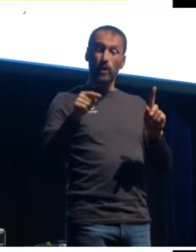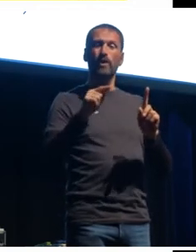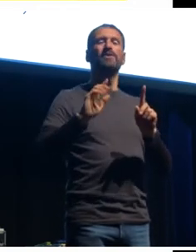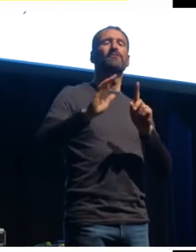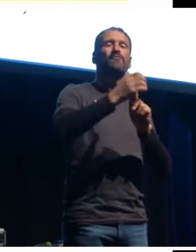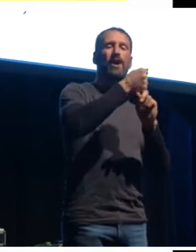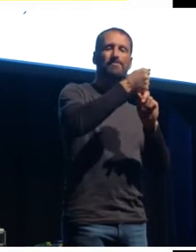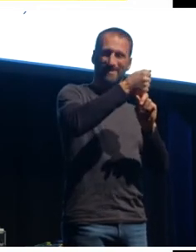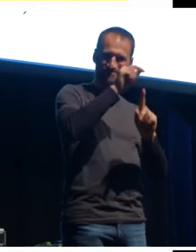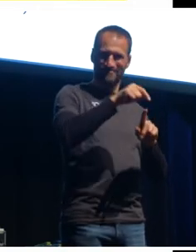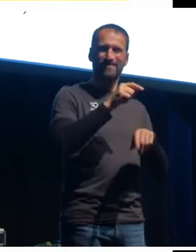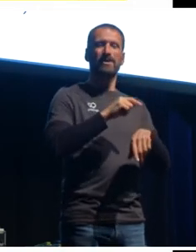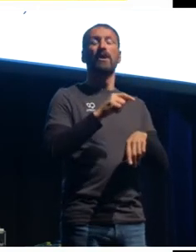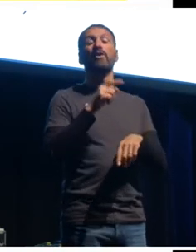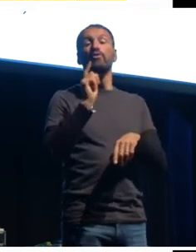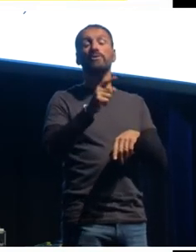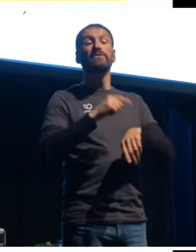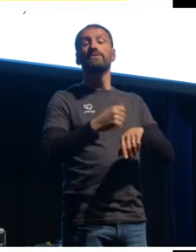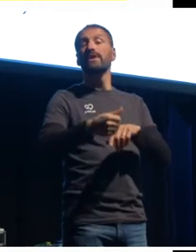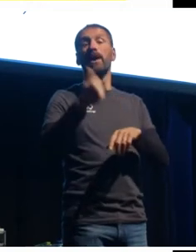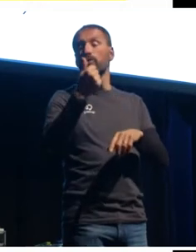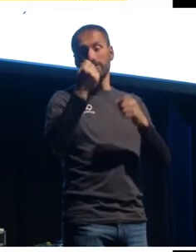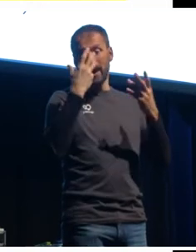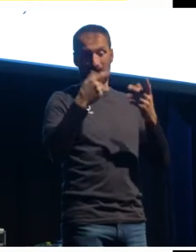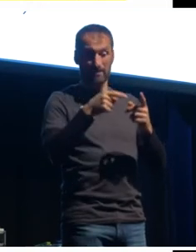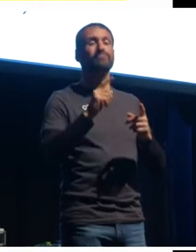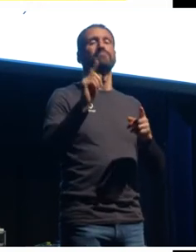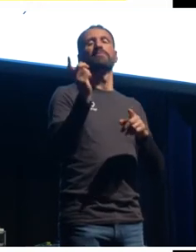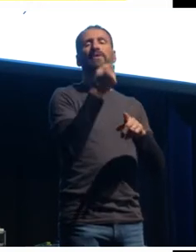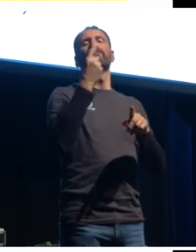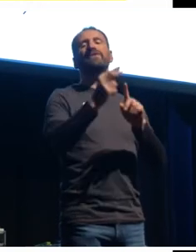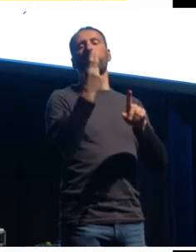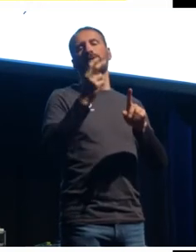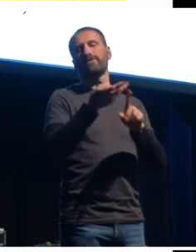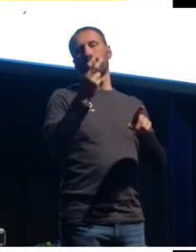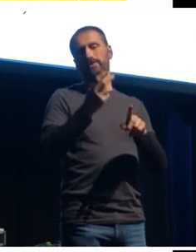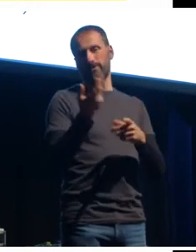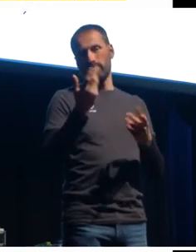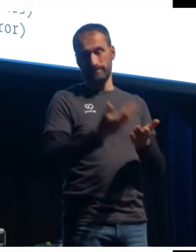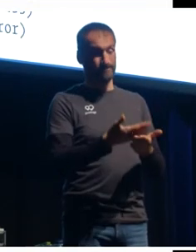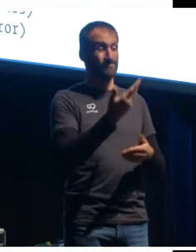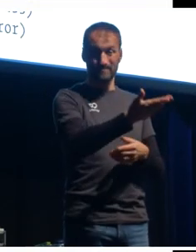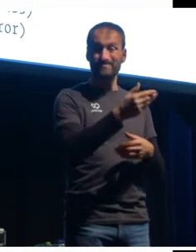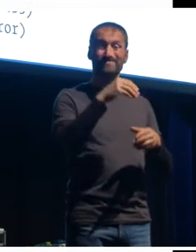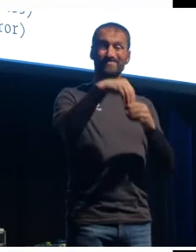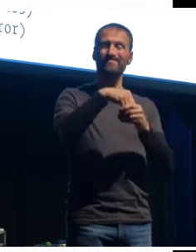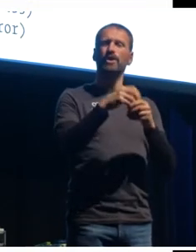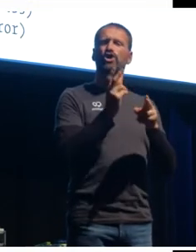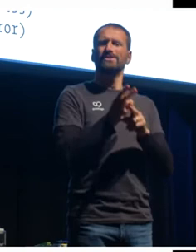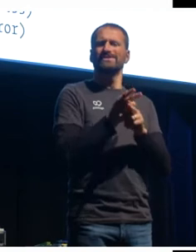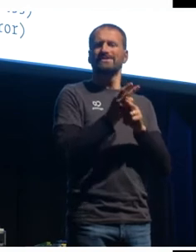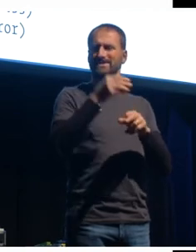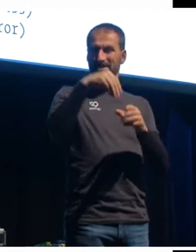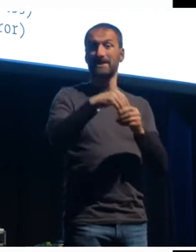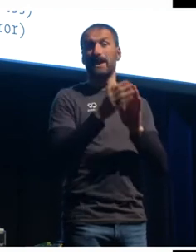I'm composing and using the same API that's consistent across all of these libraries. And then I could go